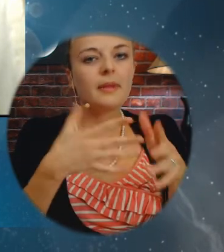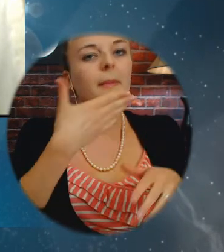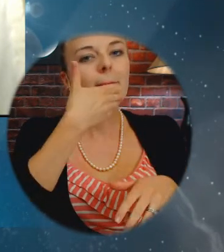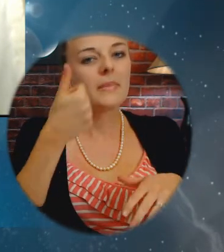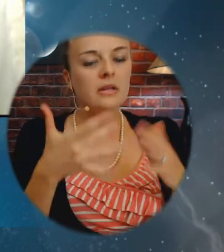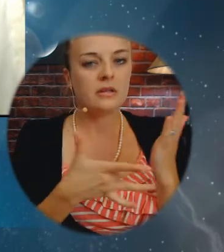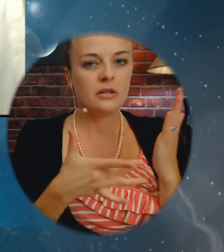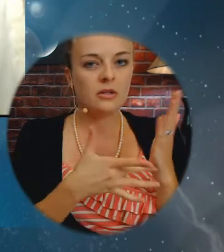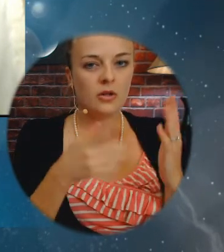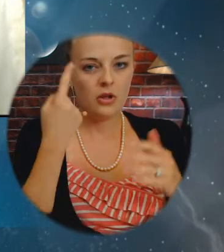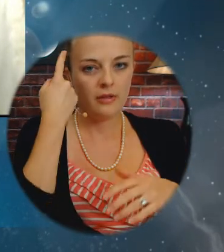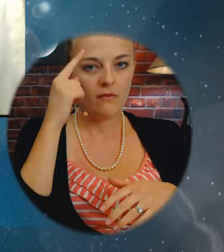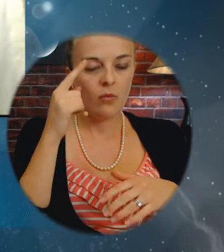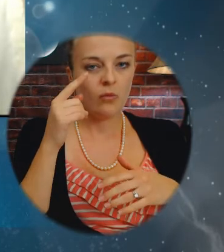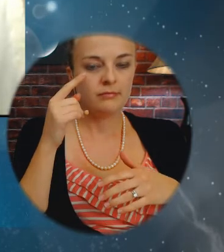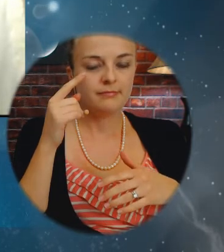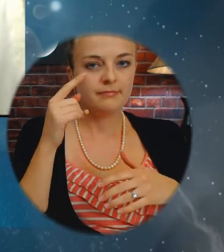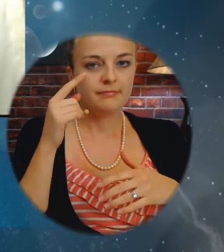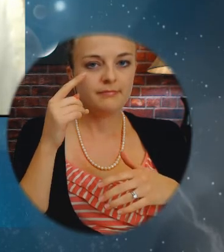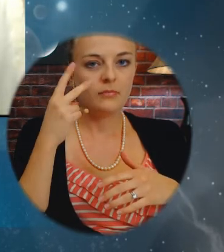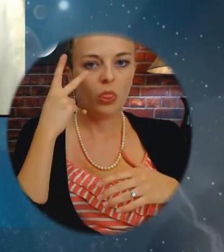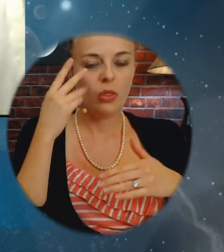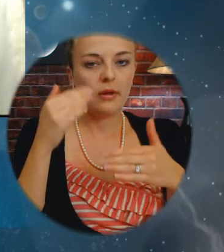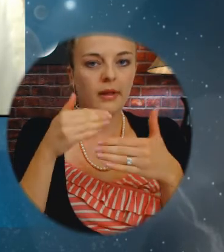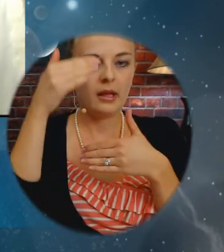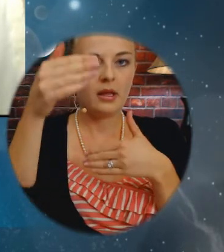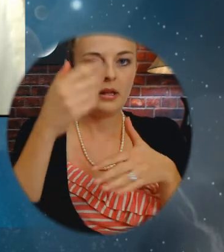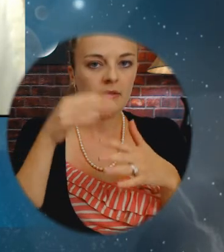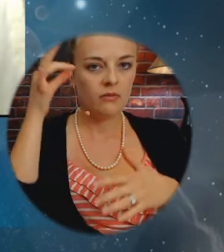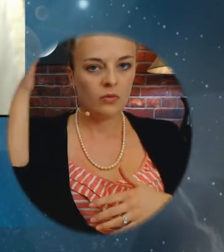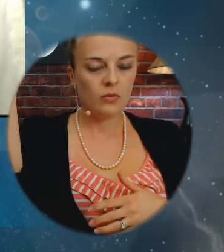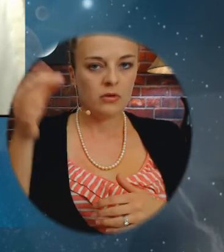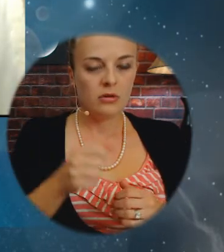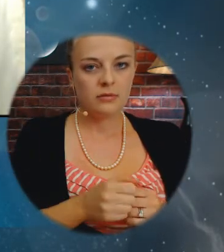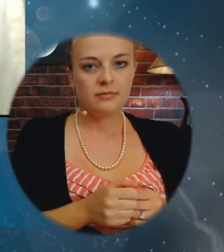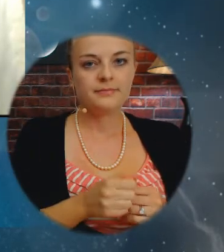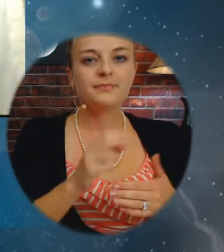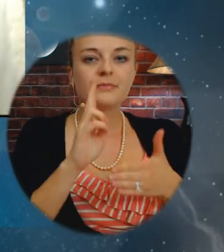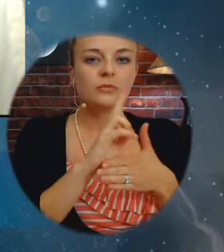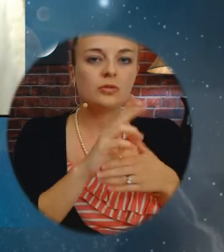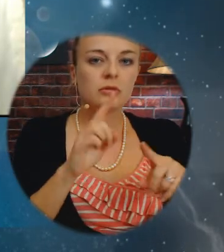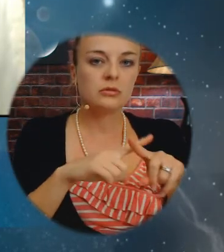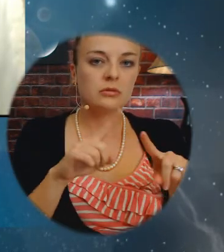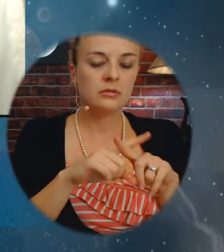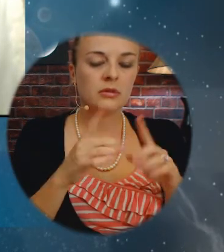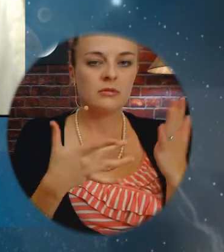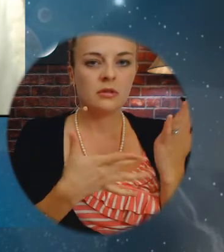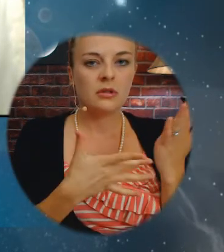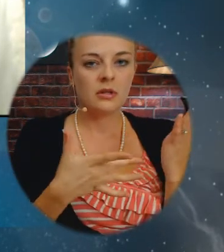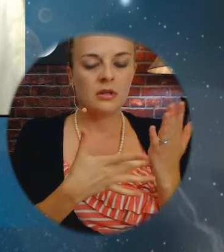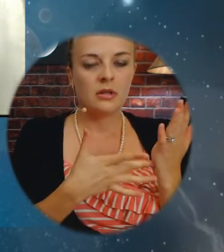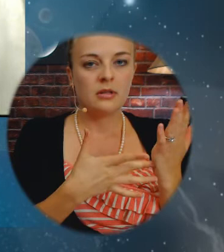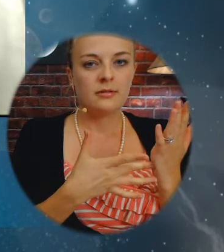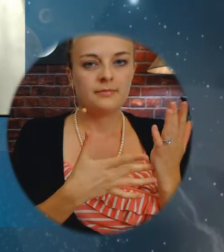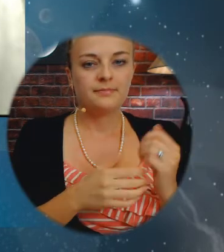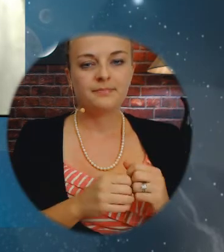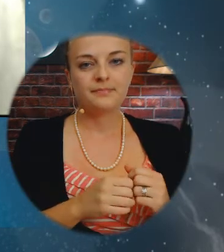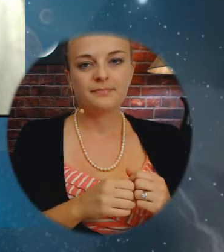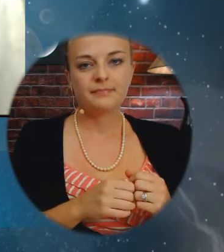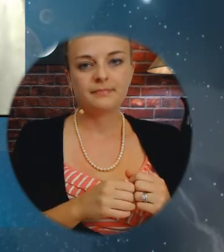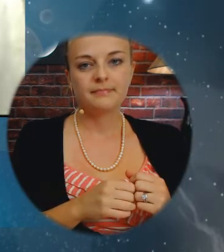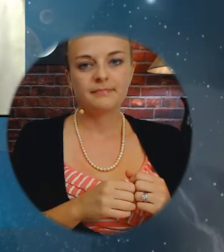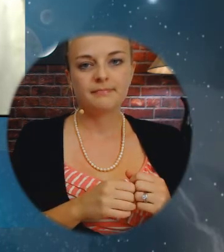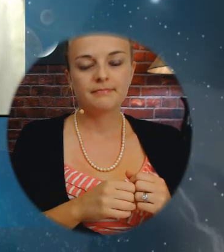technology going forward in the future in terms of being able to use it with different communication devices. I would say to this date,